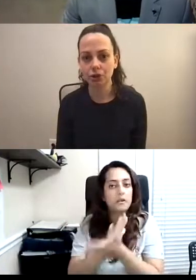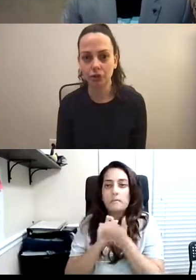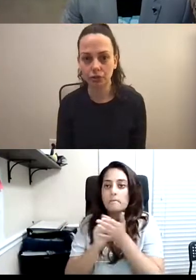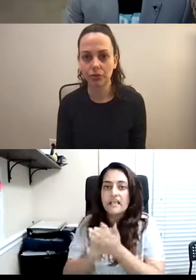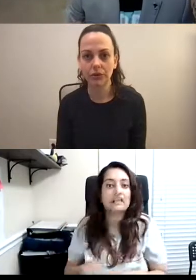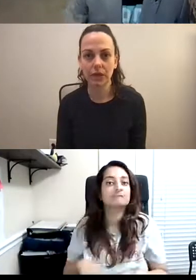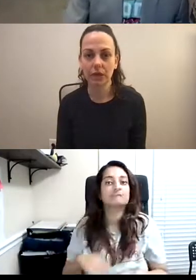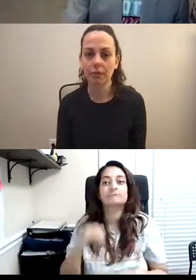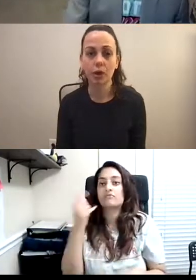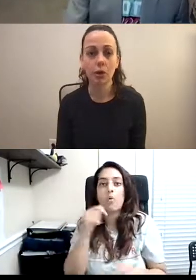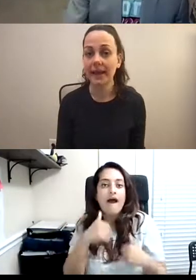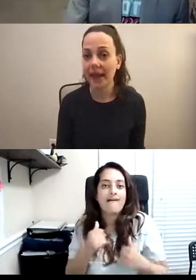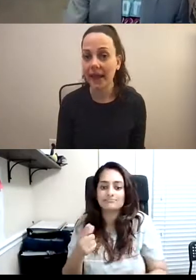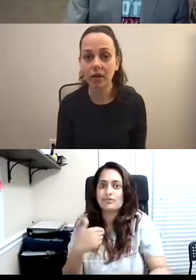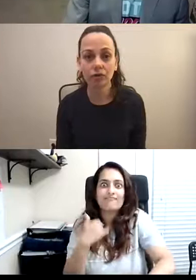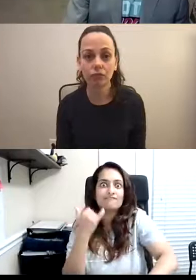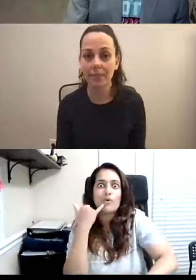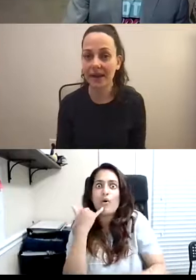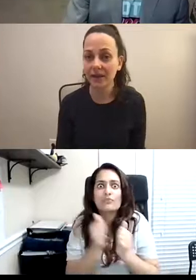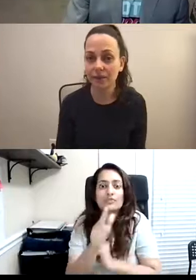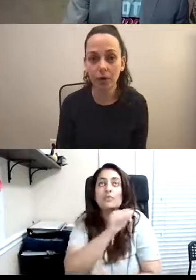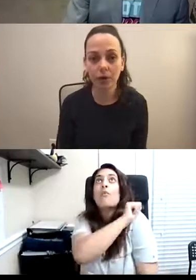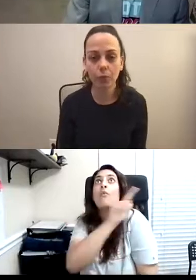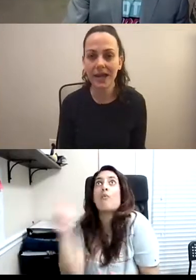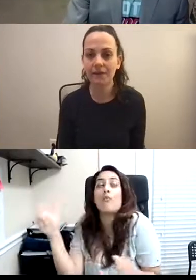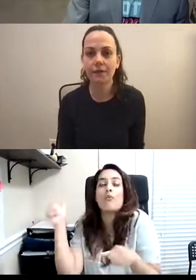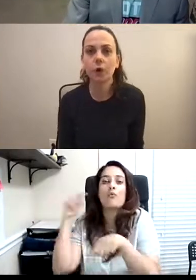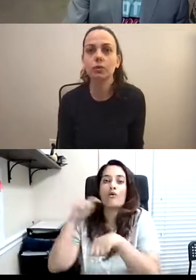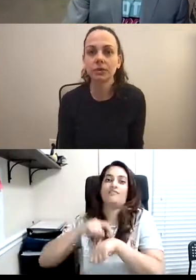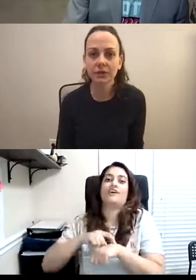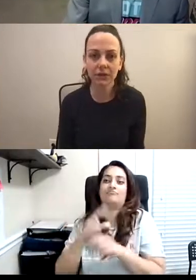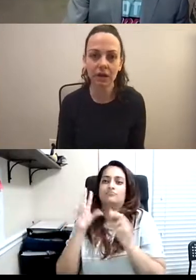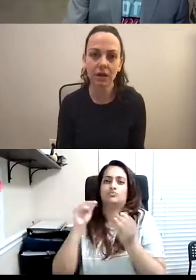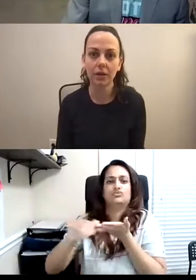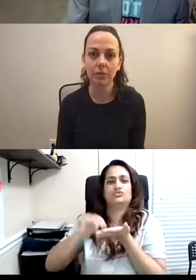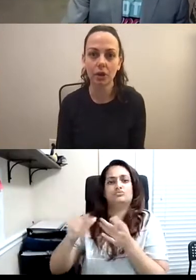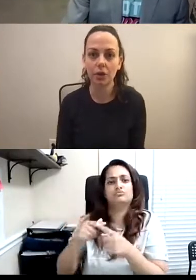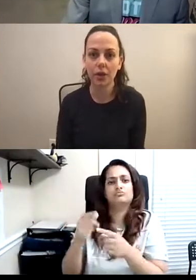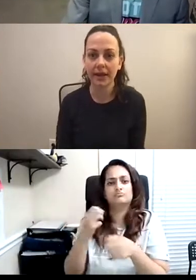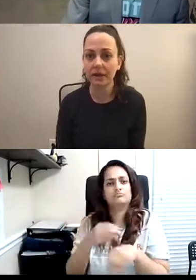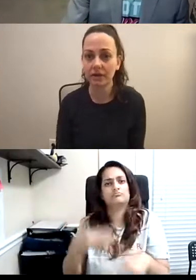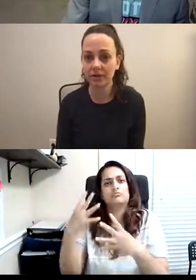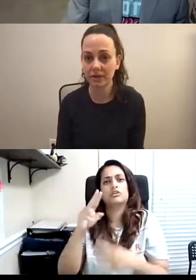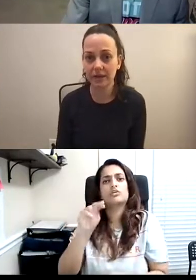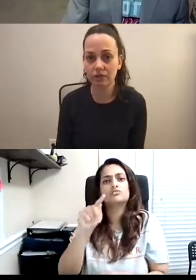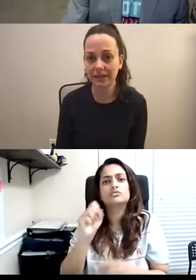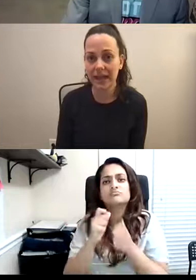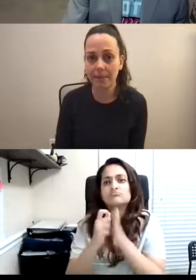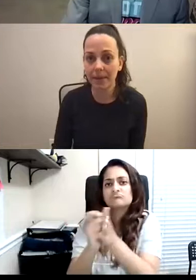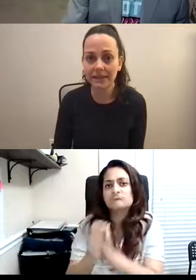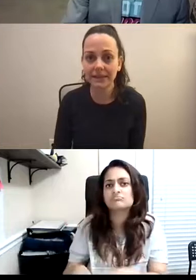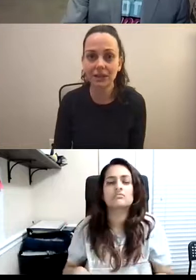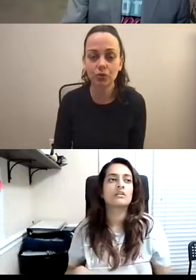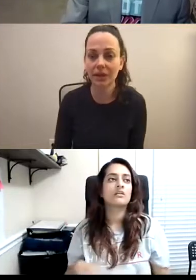ableism shows. You know, I can write back and forth. We have phones. You know, I can type